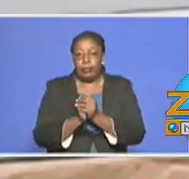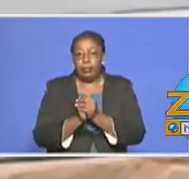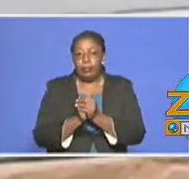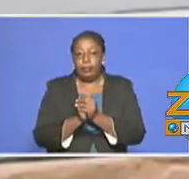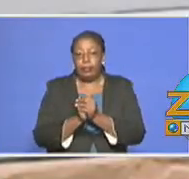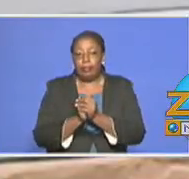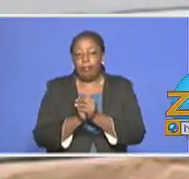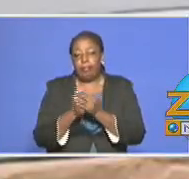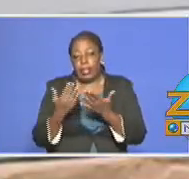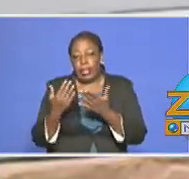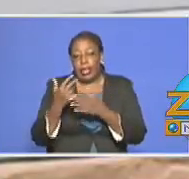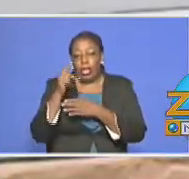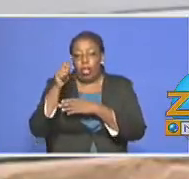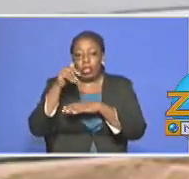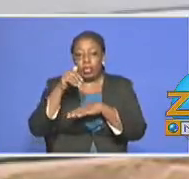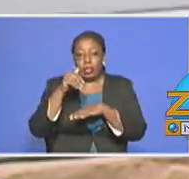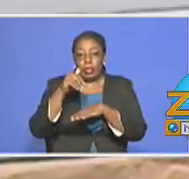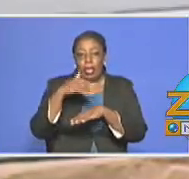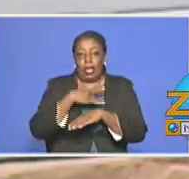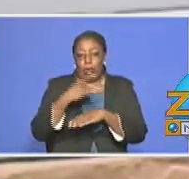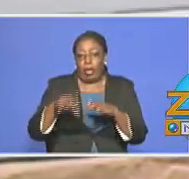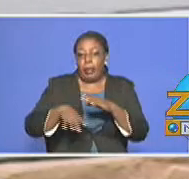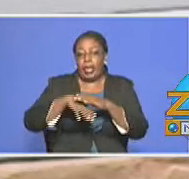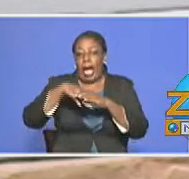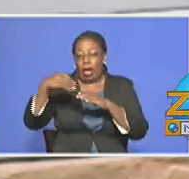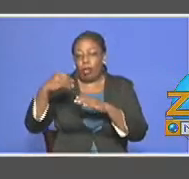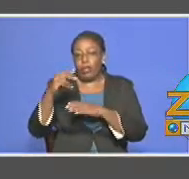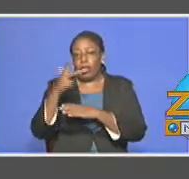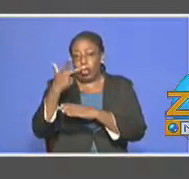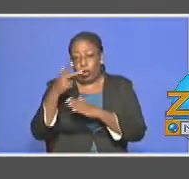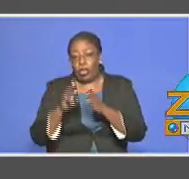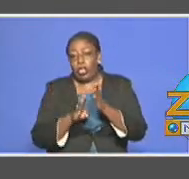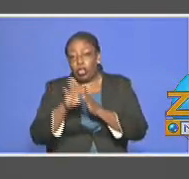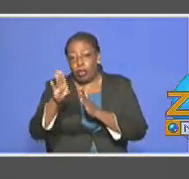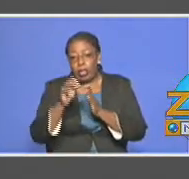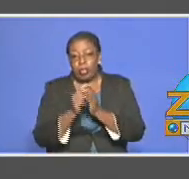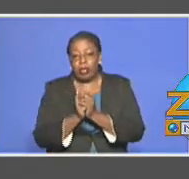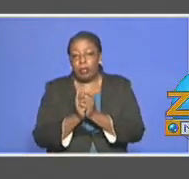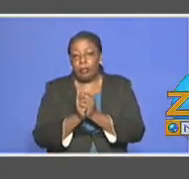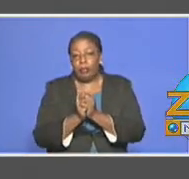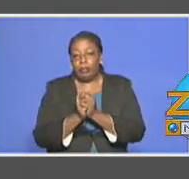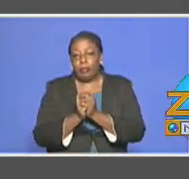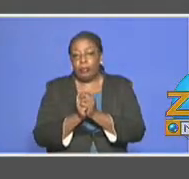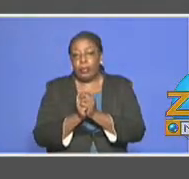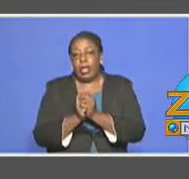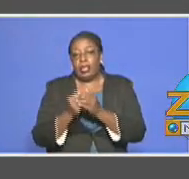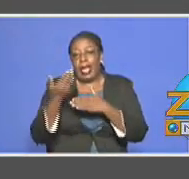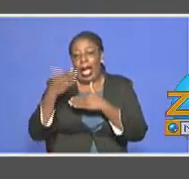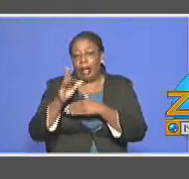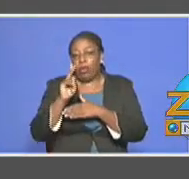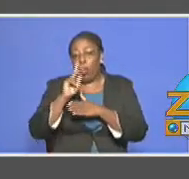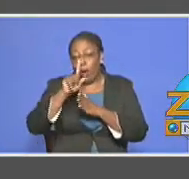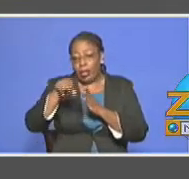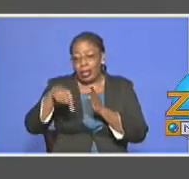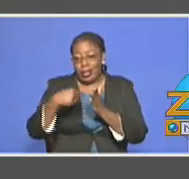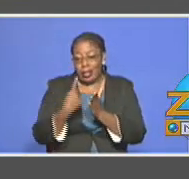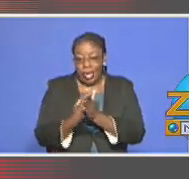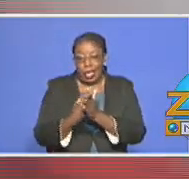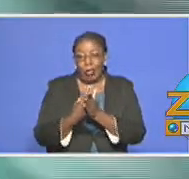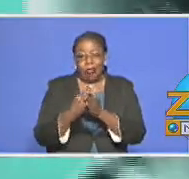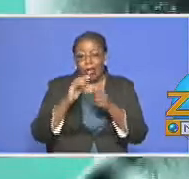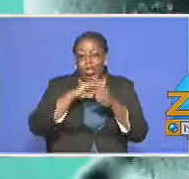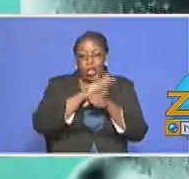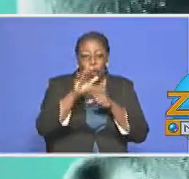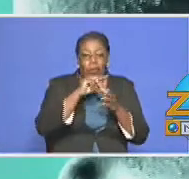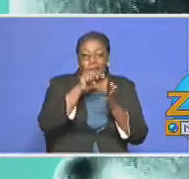It seems as if we are starting to come out of the third wave. After more than a year of COVID this, COVID that, it's just